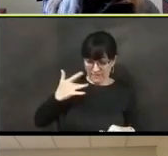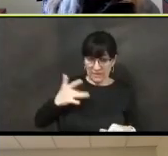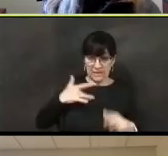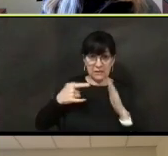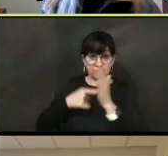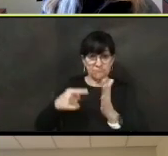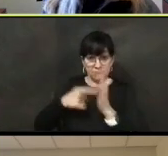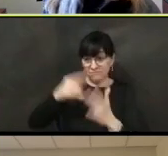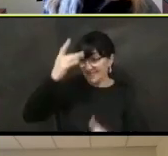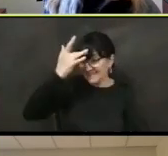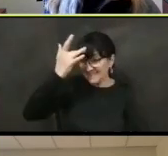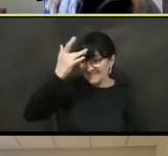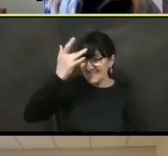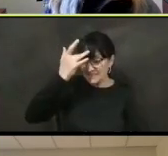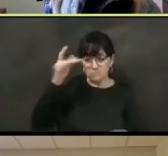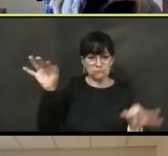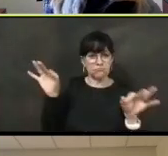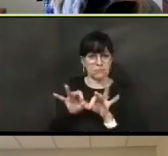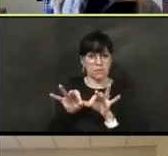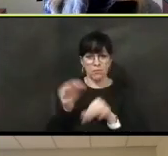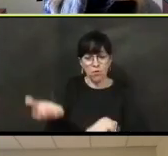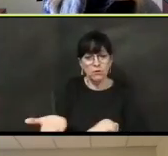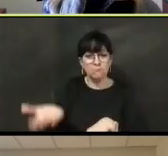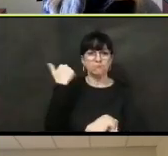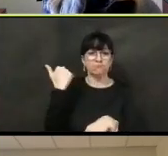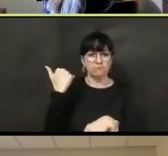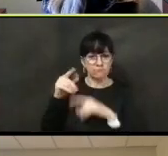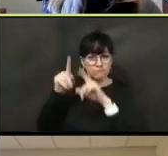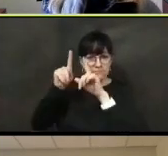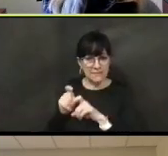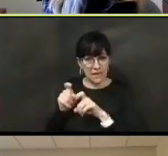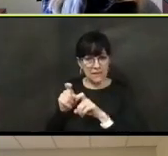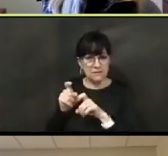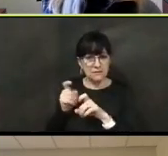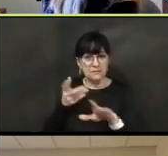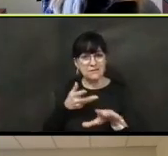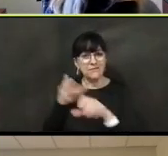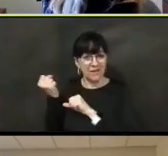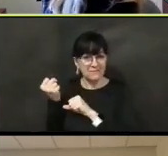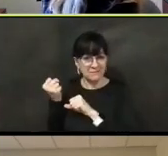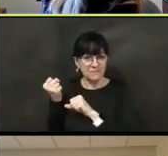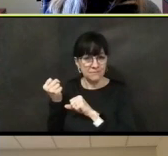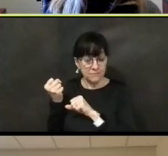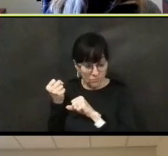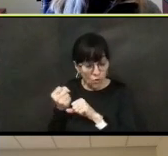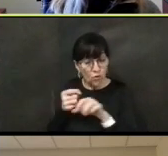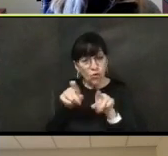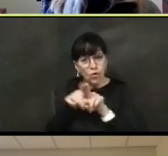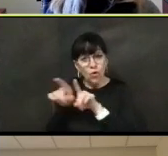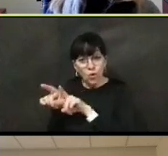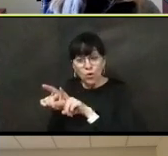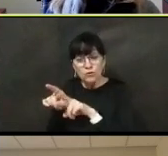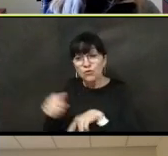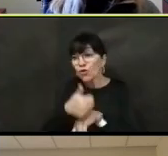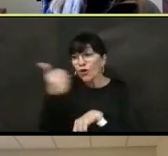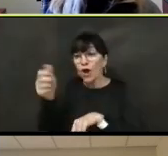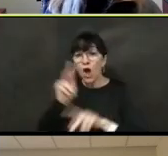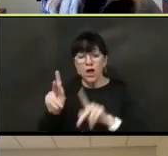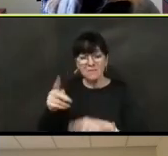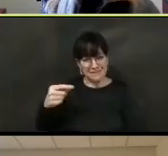important. But also increasing access to antibody testing is also really